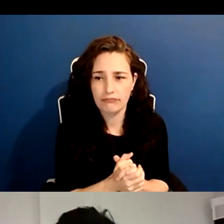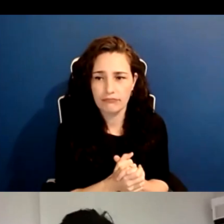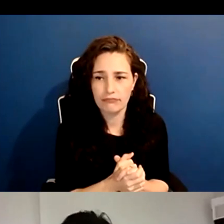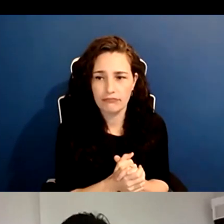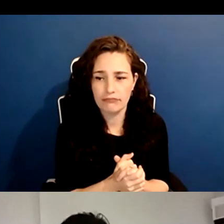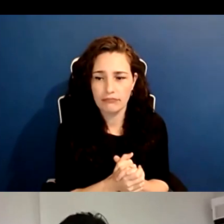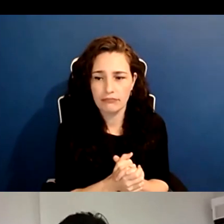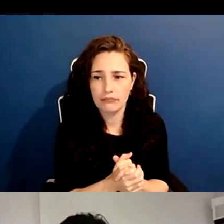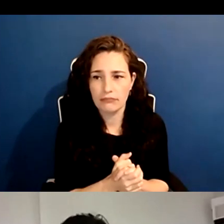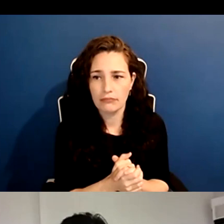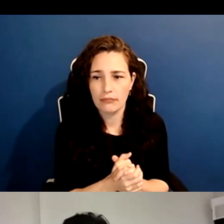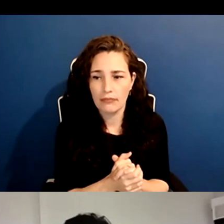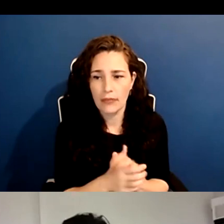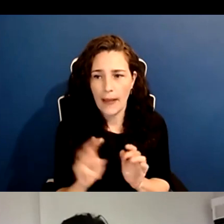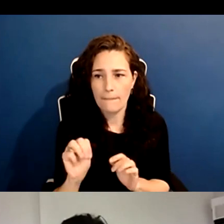we weren't initially.